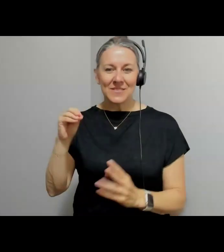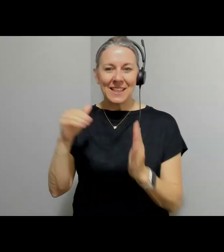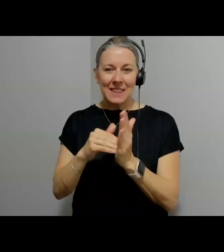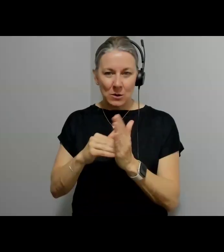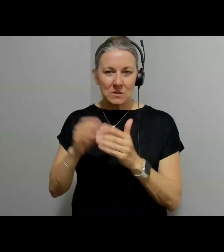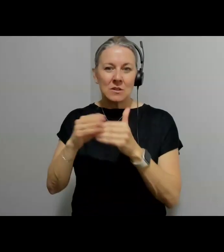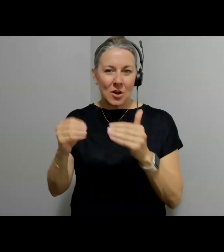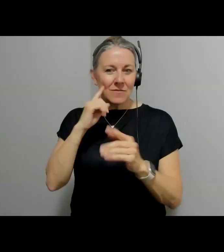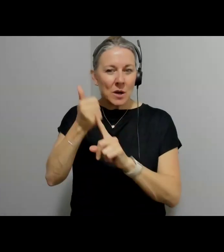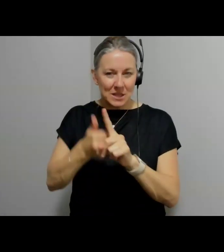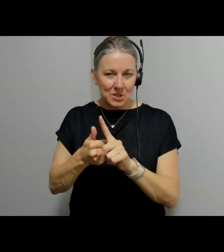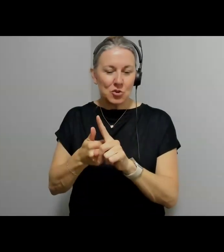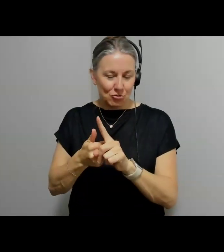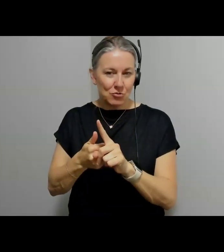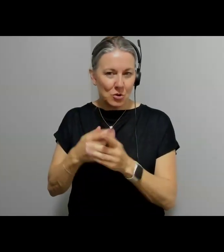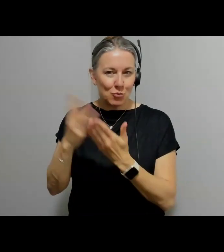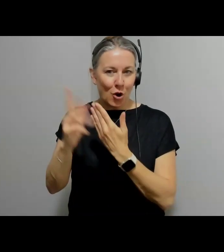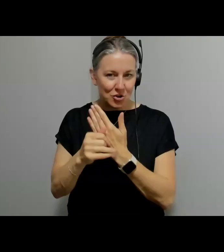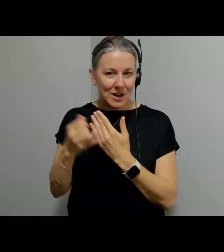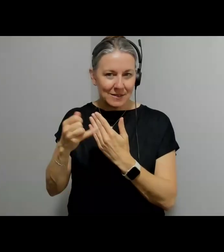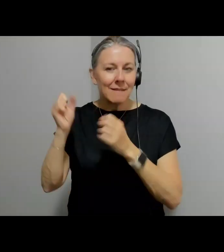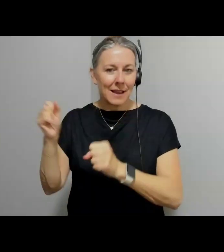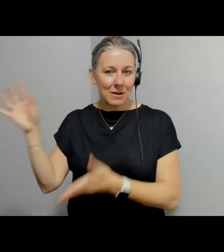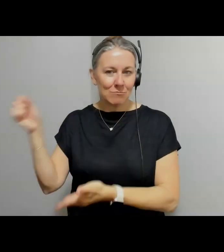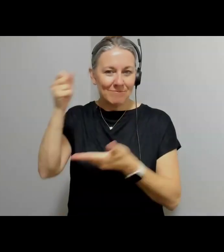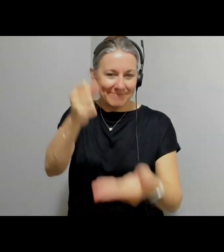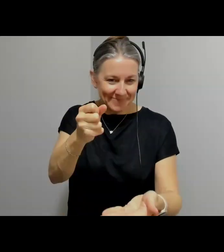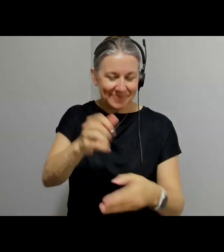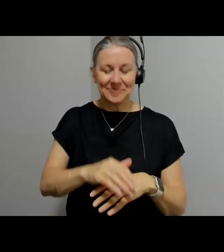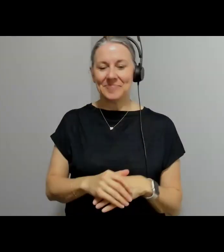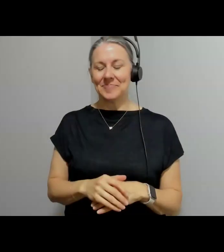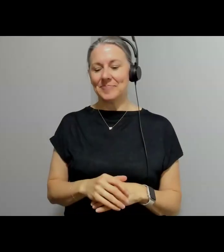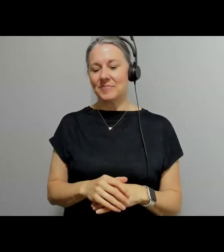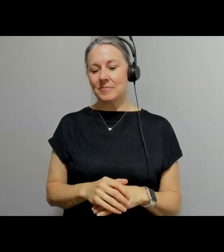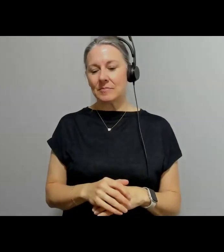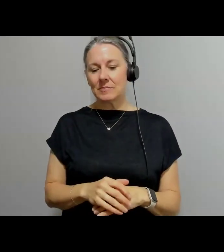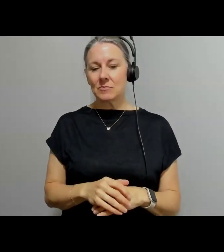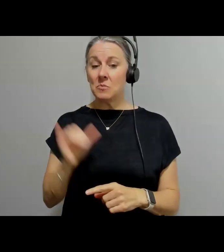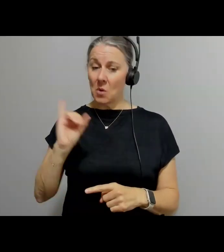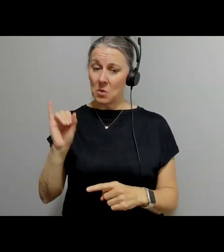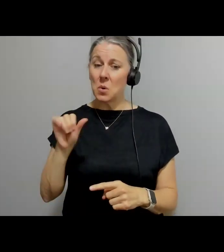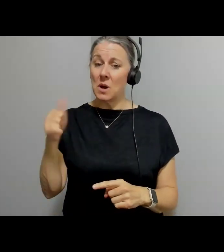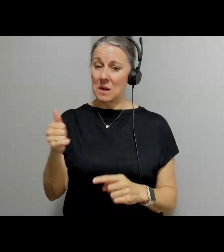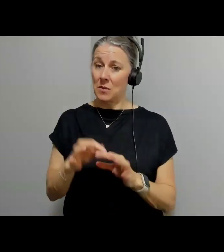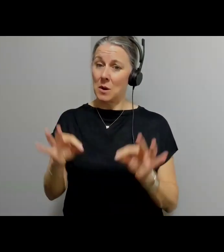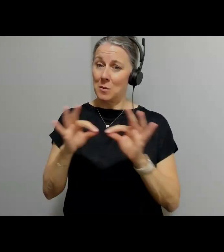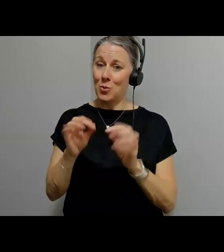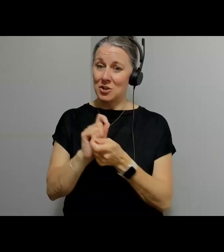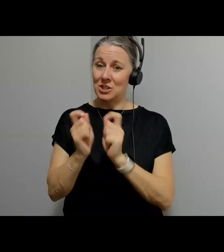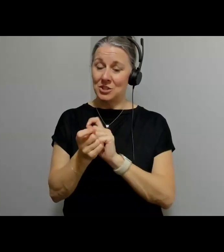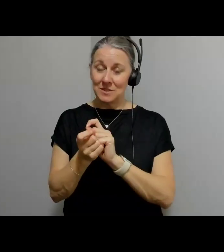that, wasn't in the headlights of the announcement, but it means a lot to senior